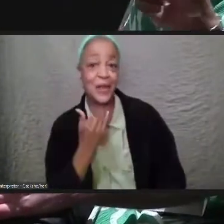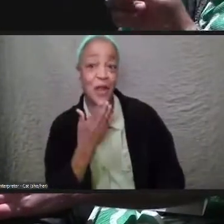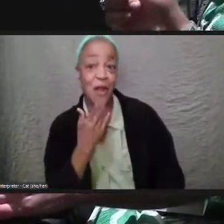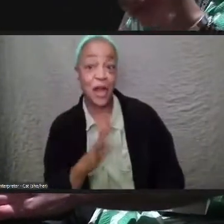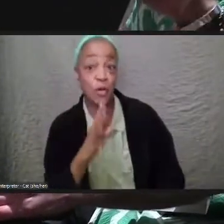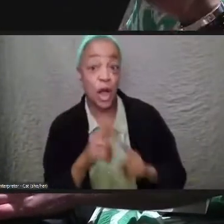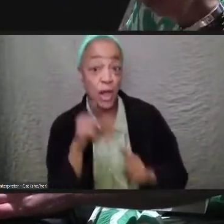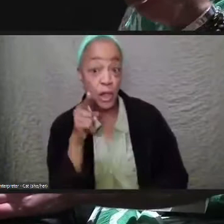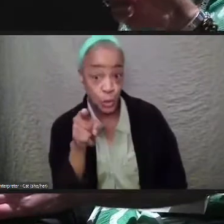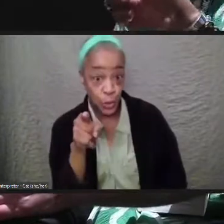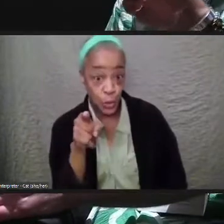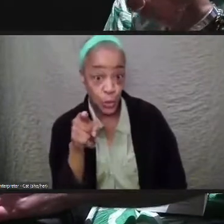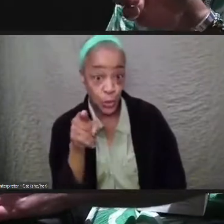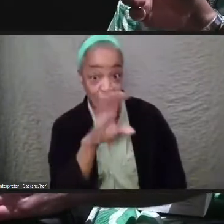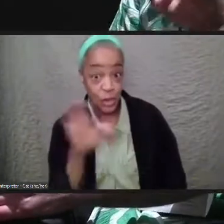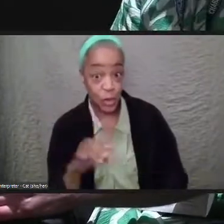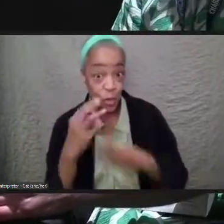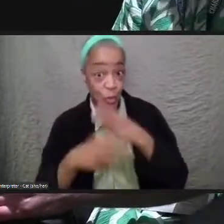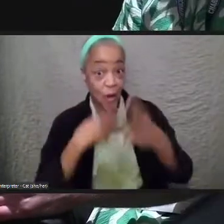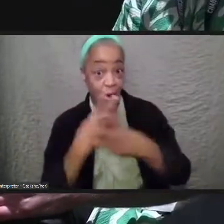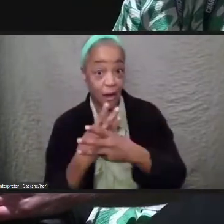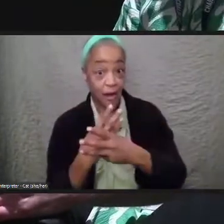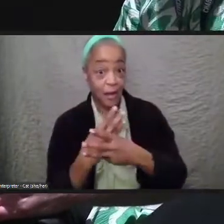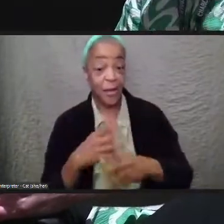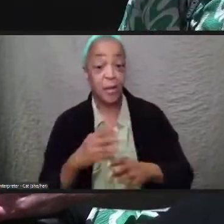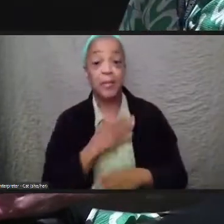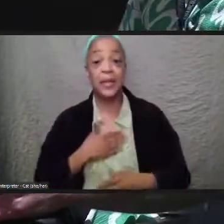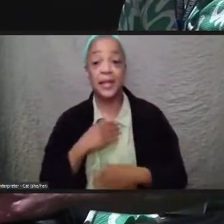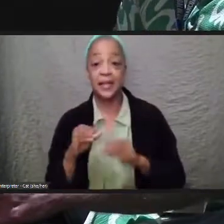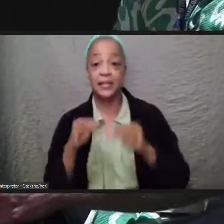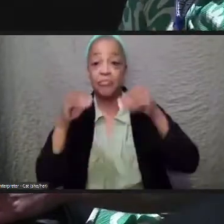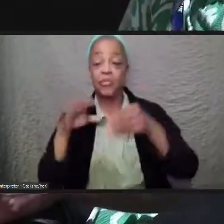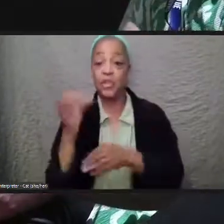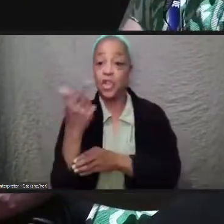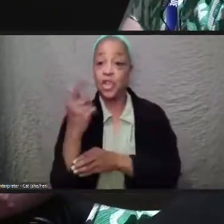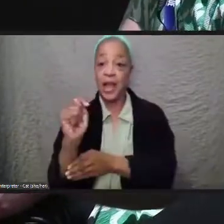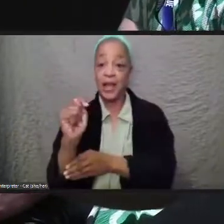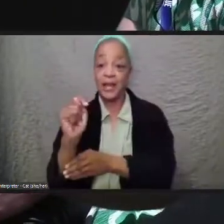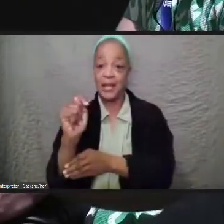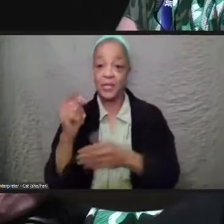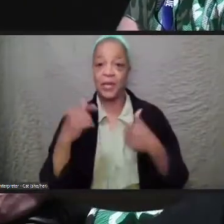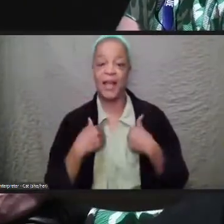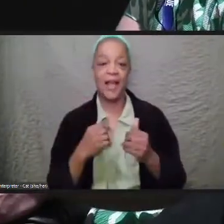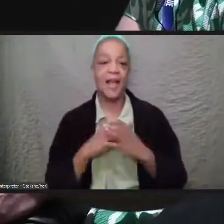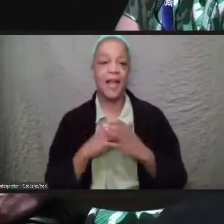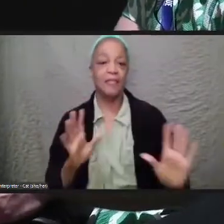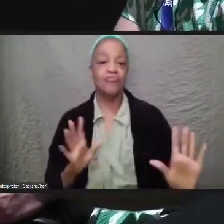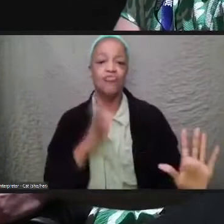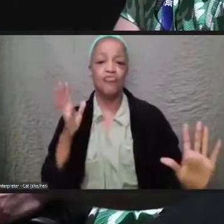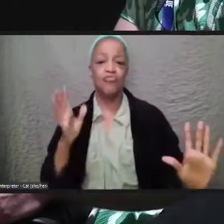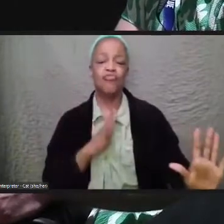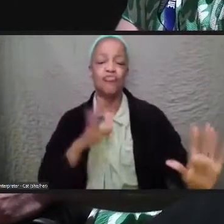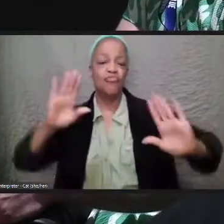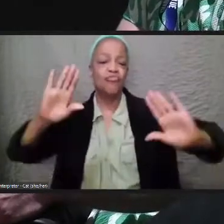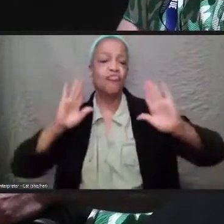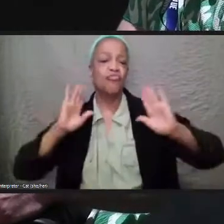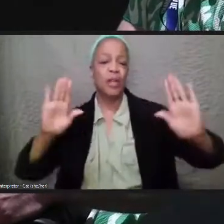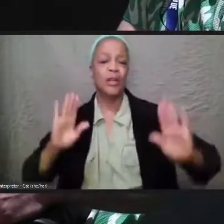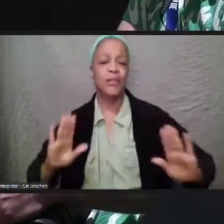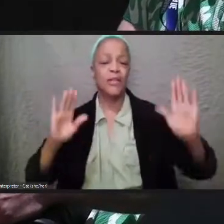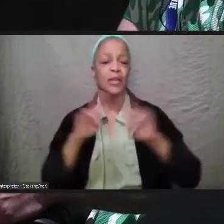you. Please feel free to put them in the chat. We have an illustrious team that is going to